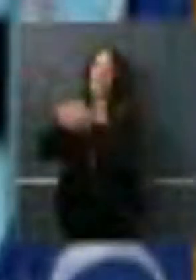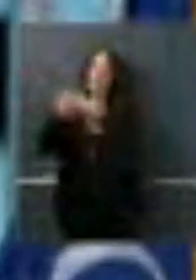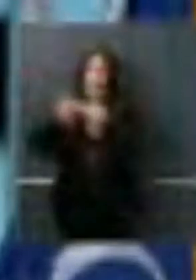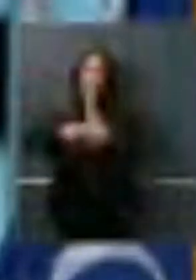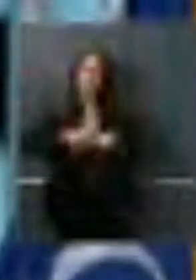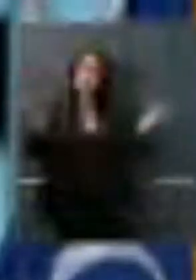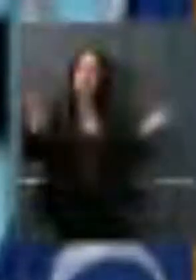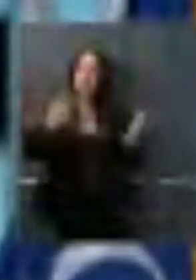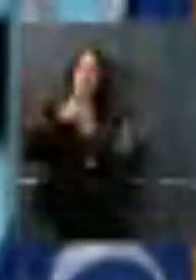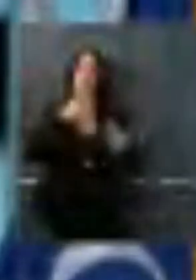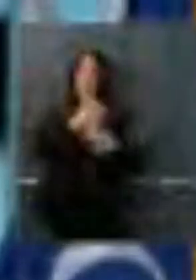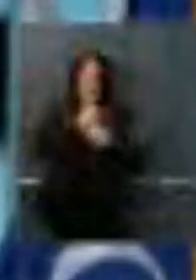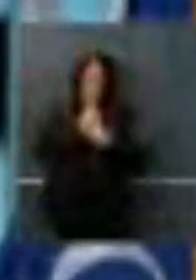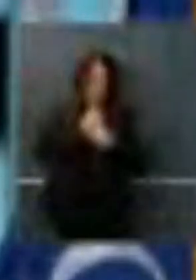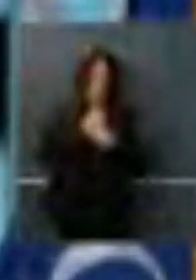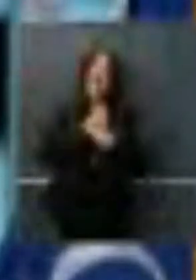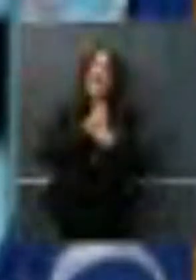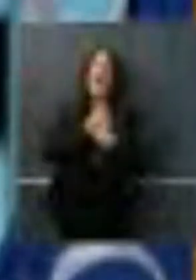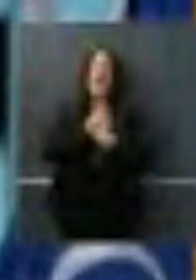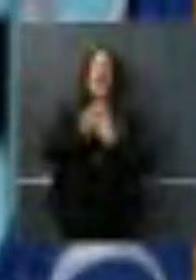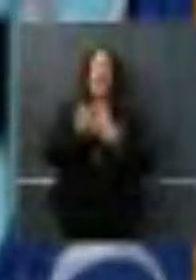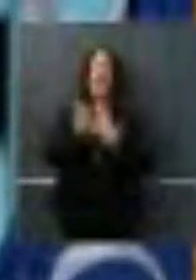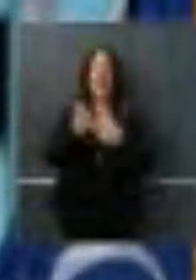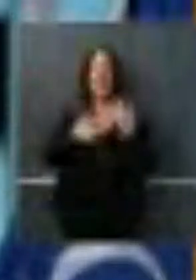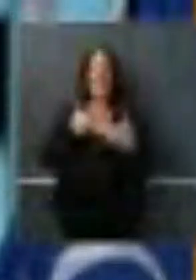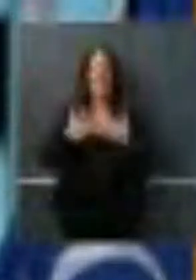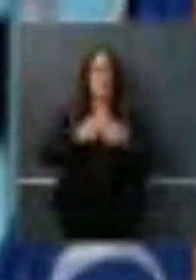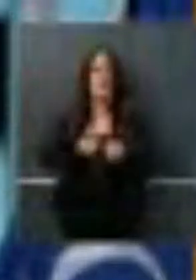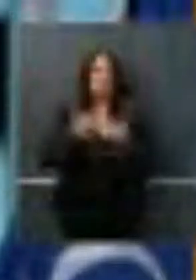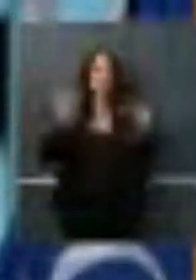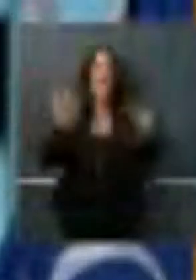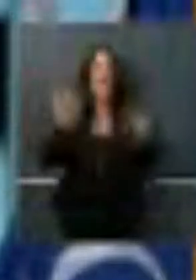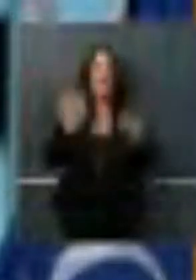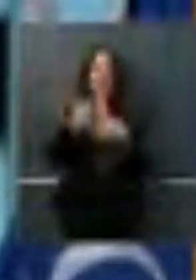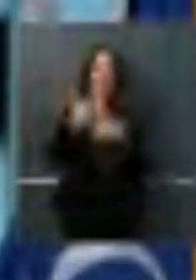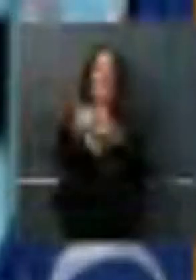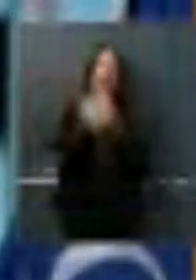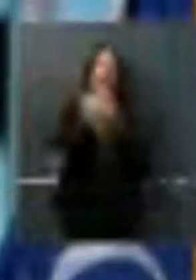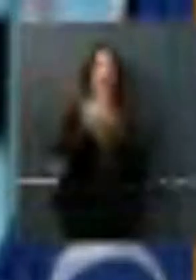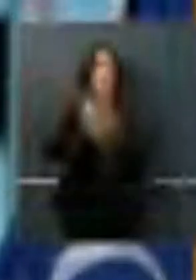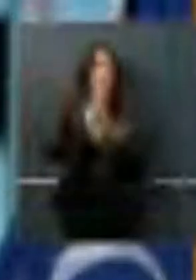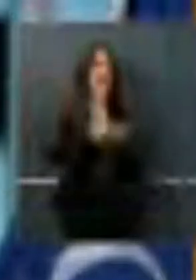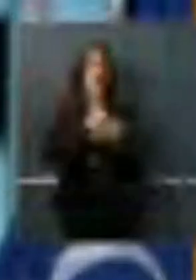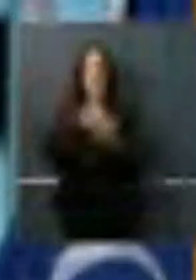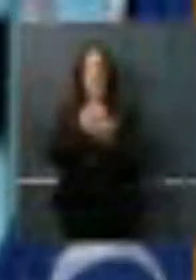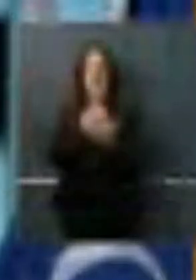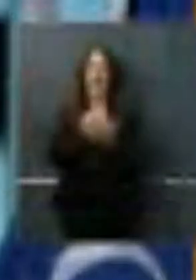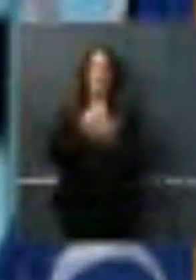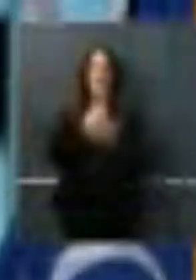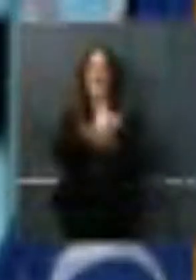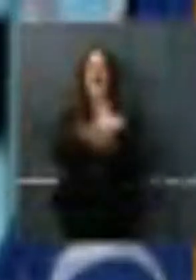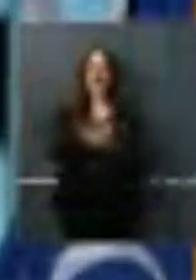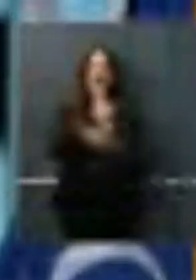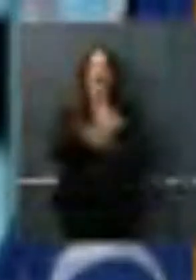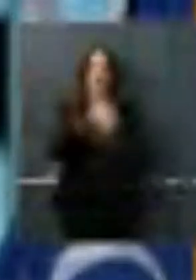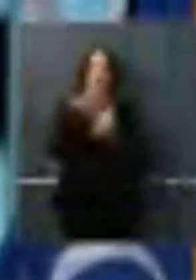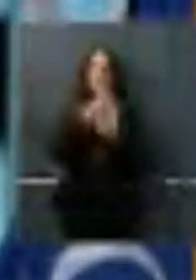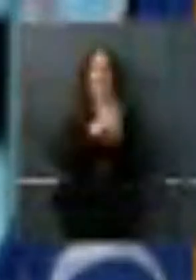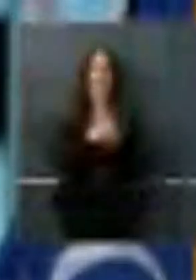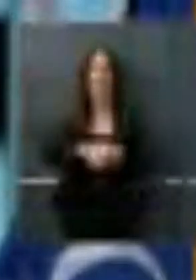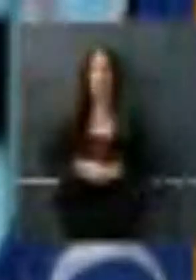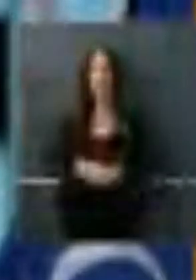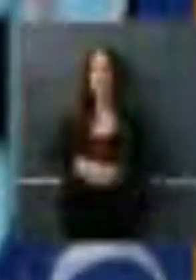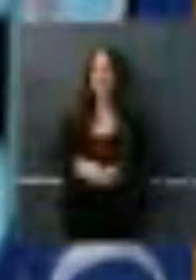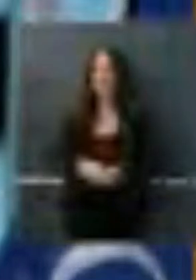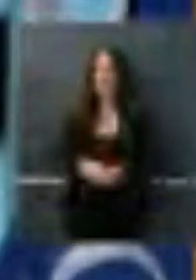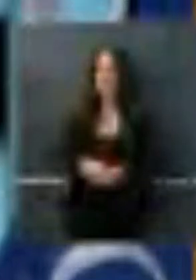small businesses. California got 9.76% of those federal dollars, below where we should have in